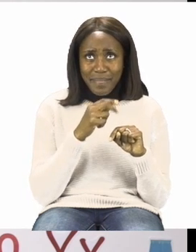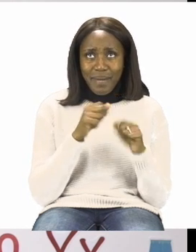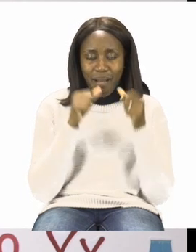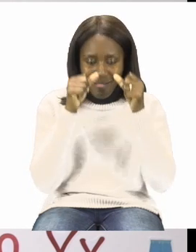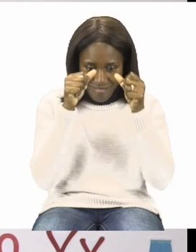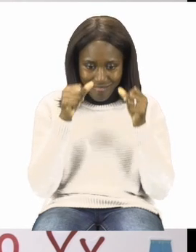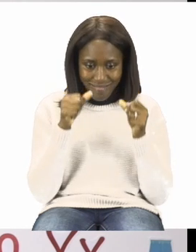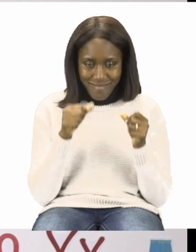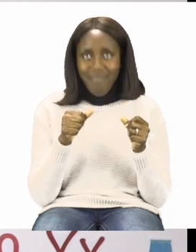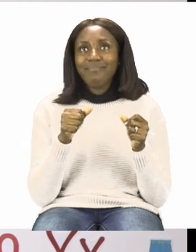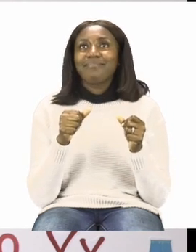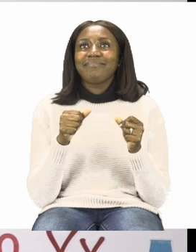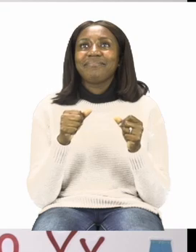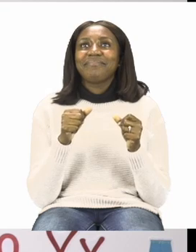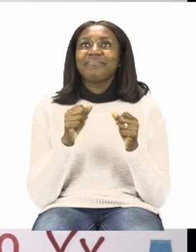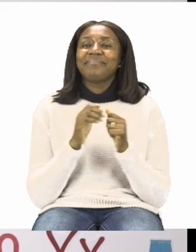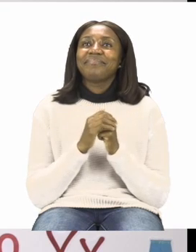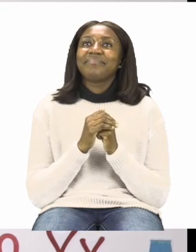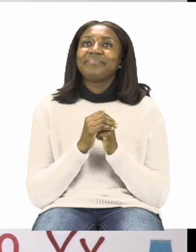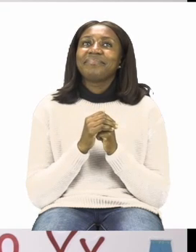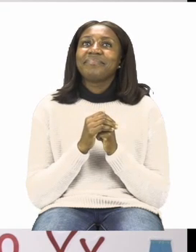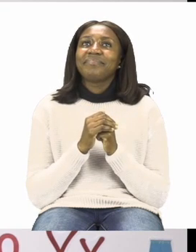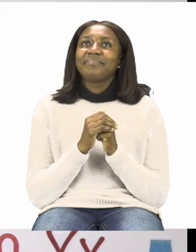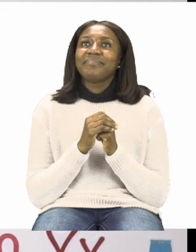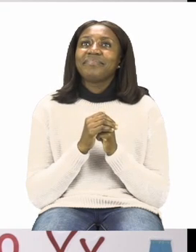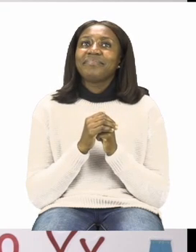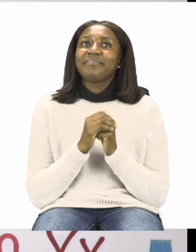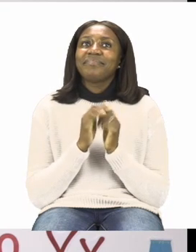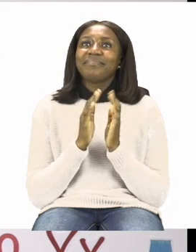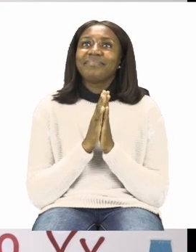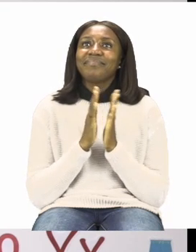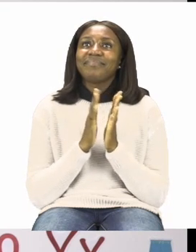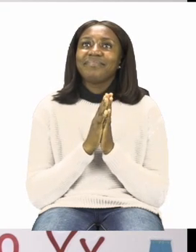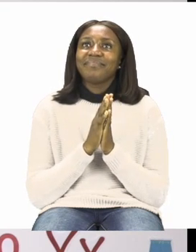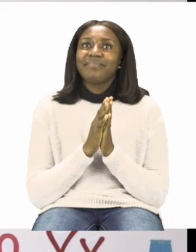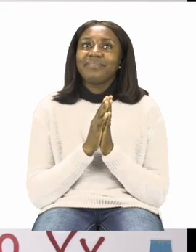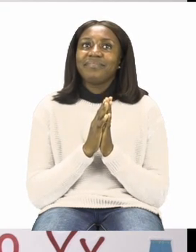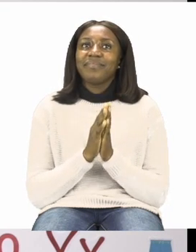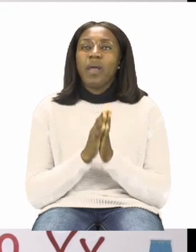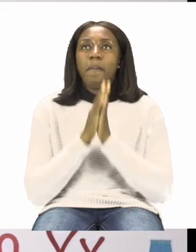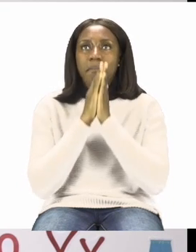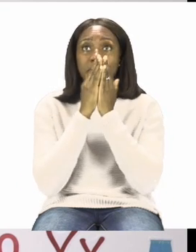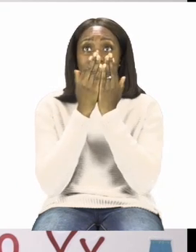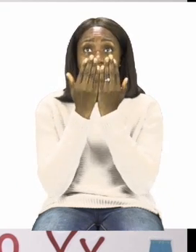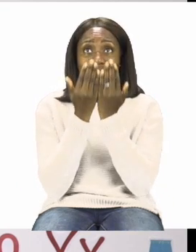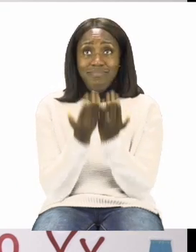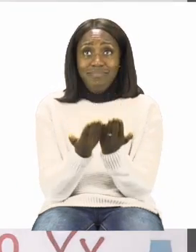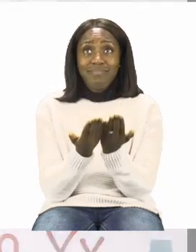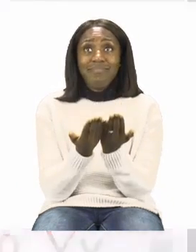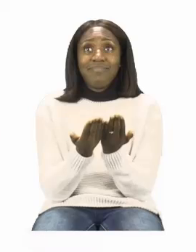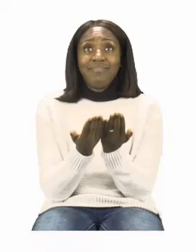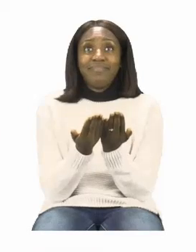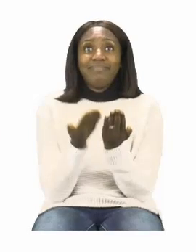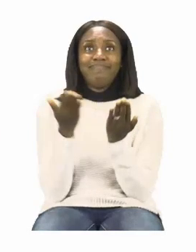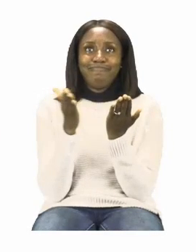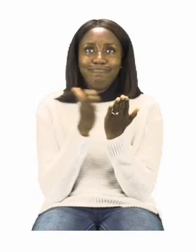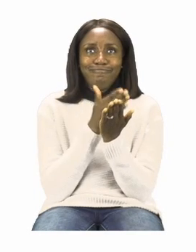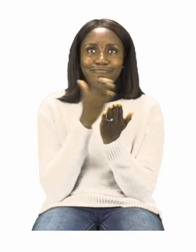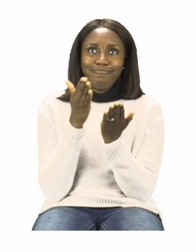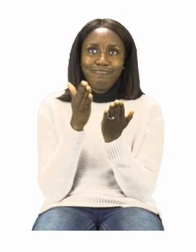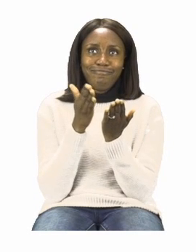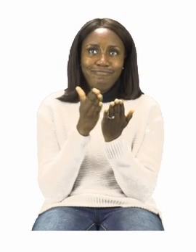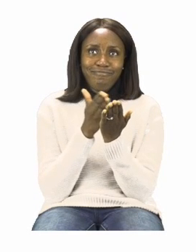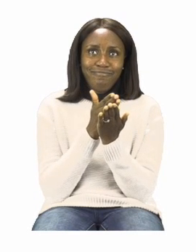paste. For that, I want you to go to your workbooks. In the workbook, I want you